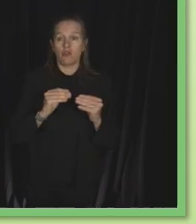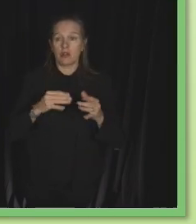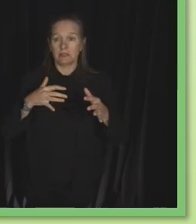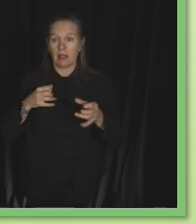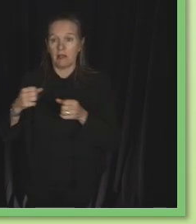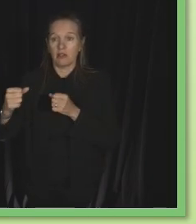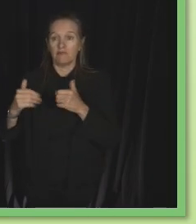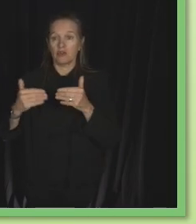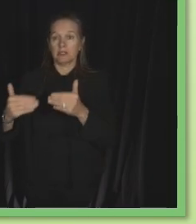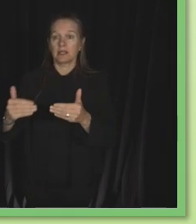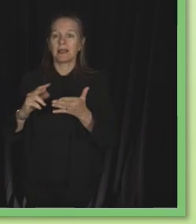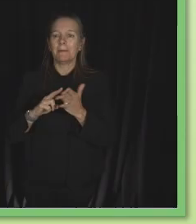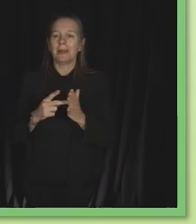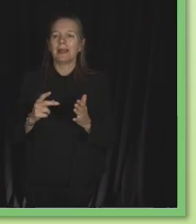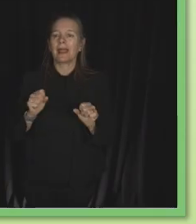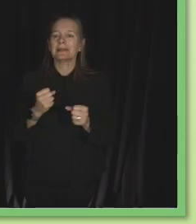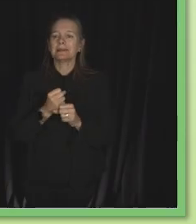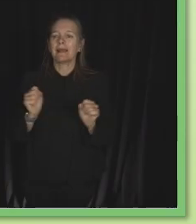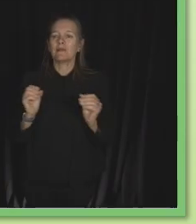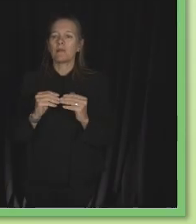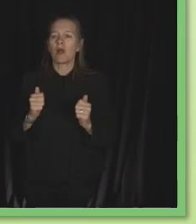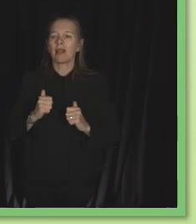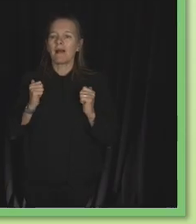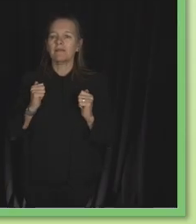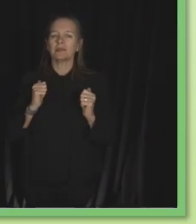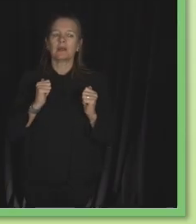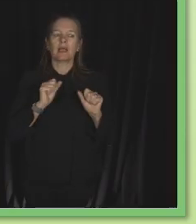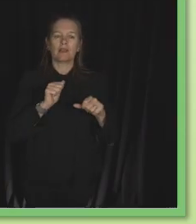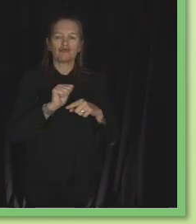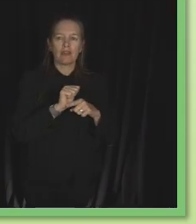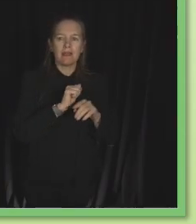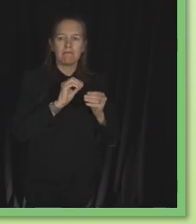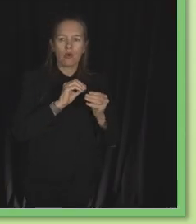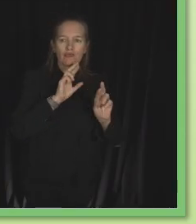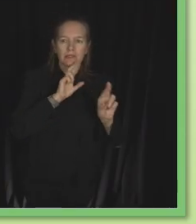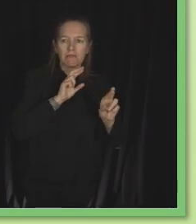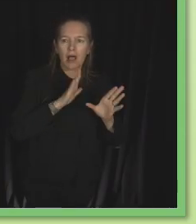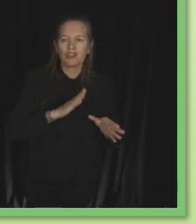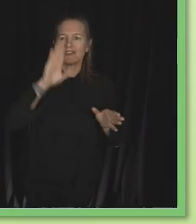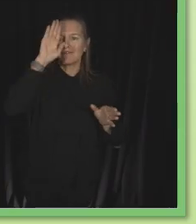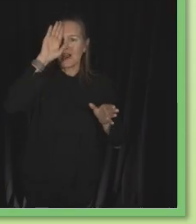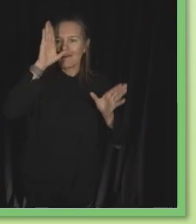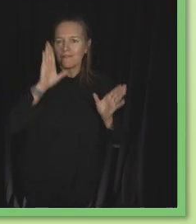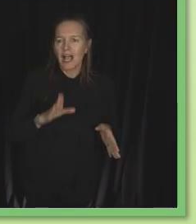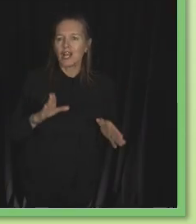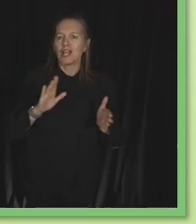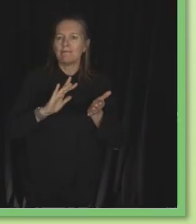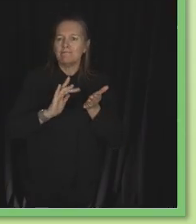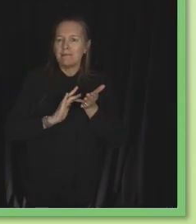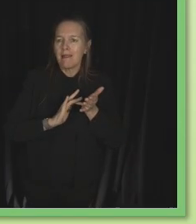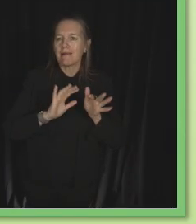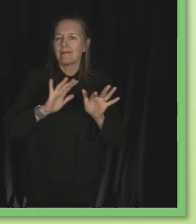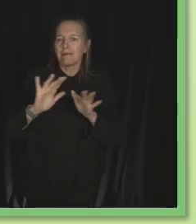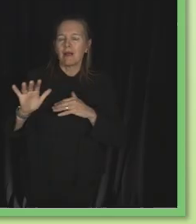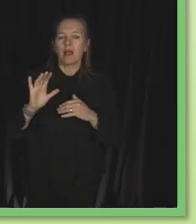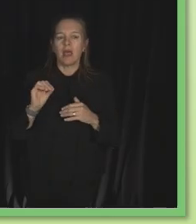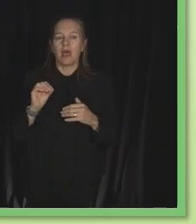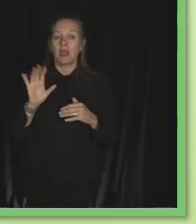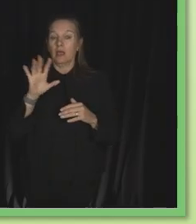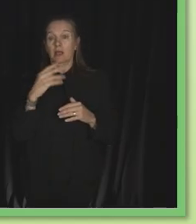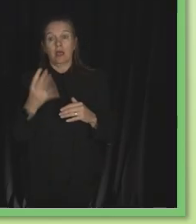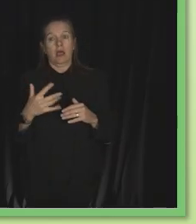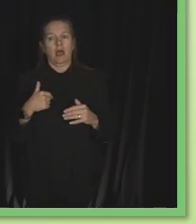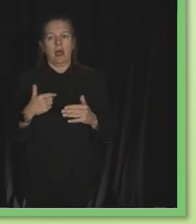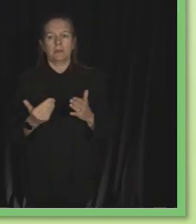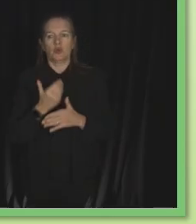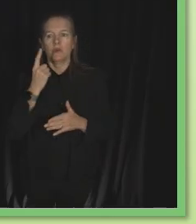lives saved, more responders trained, and more communities restored. And I'll be honest, I'm fairly new to American Red